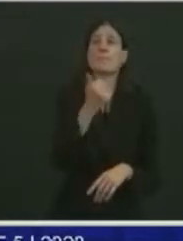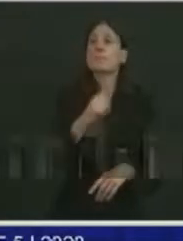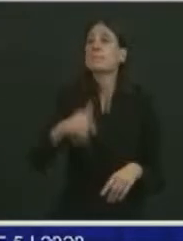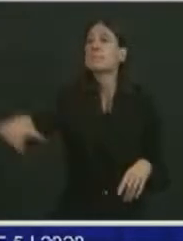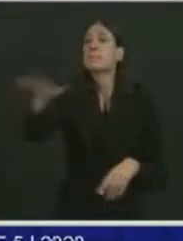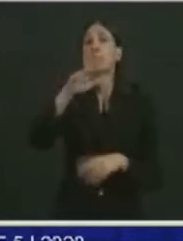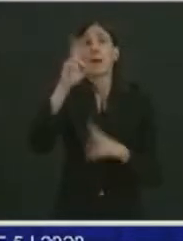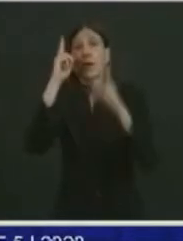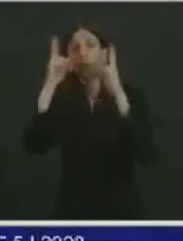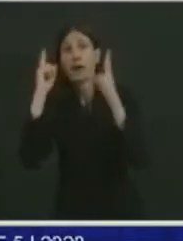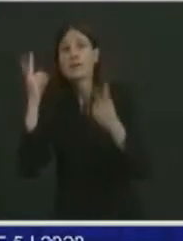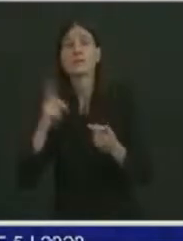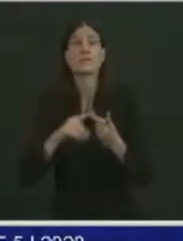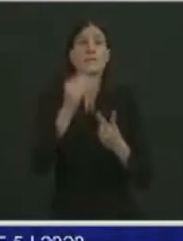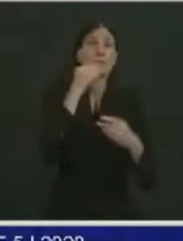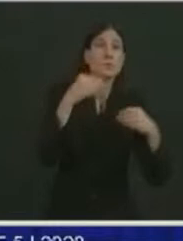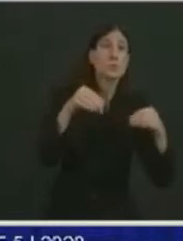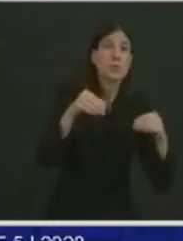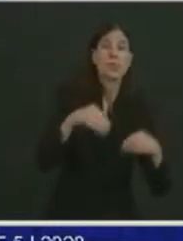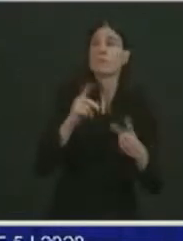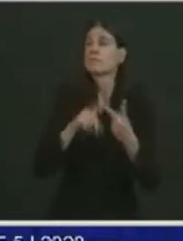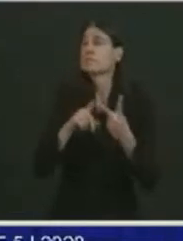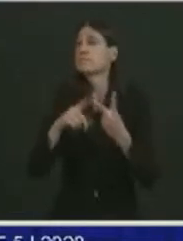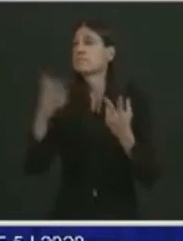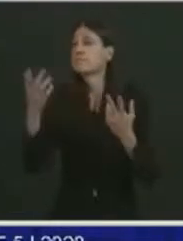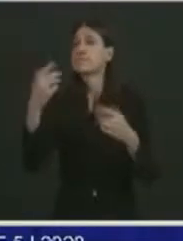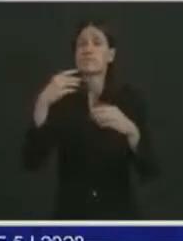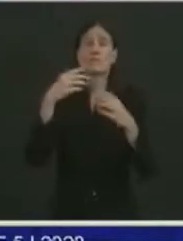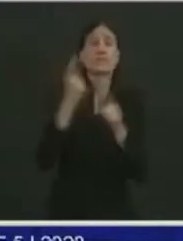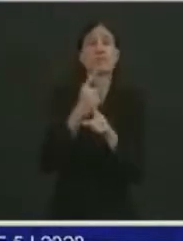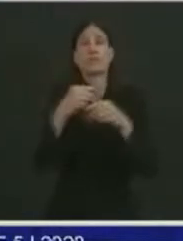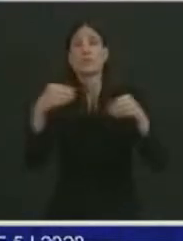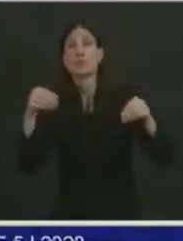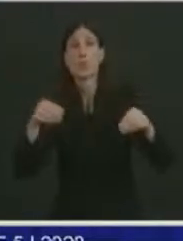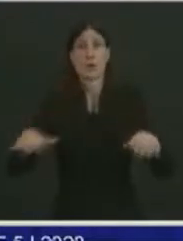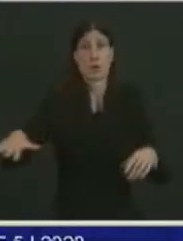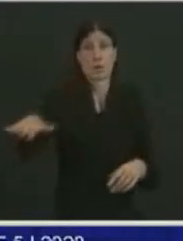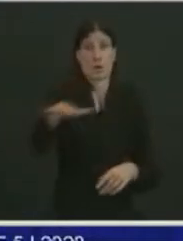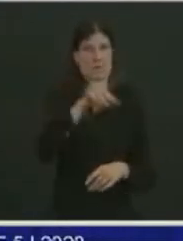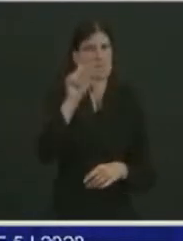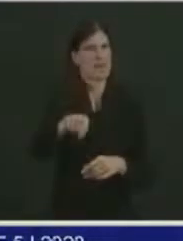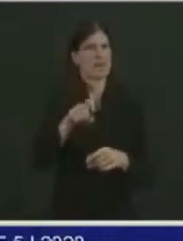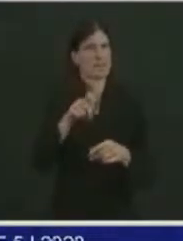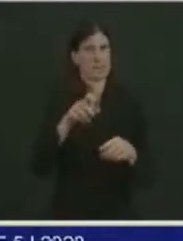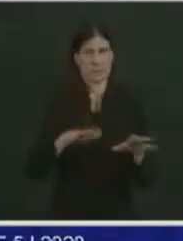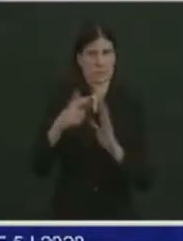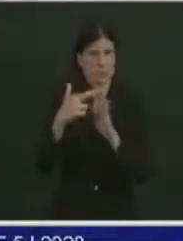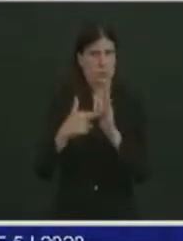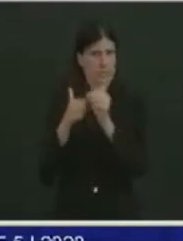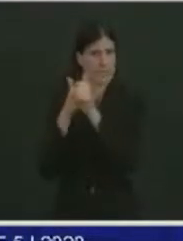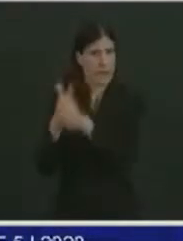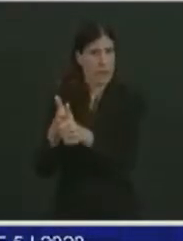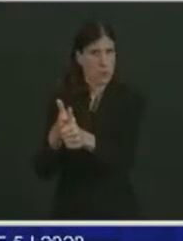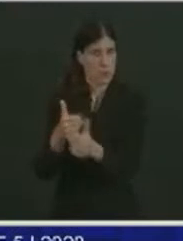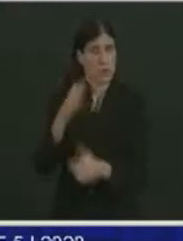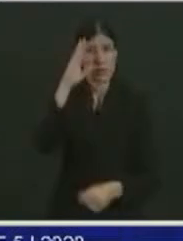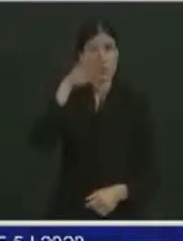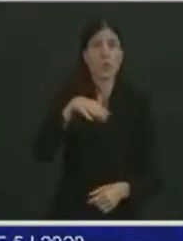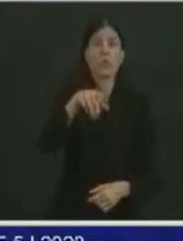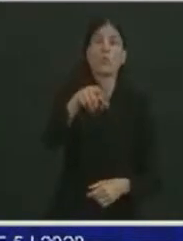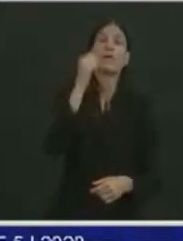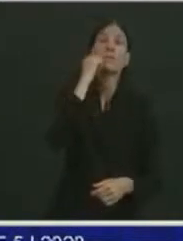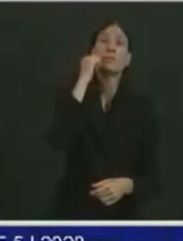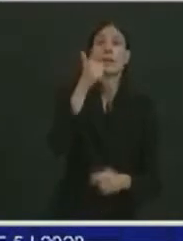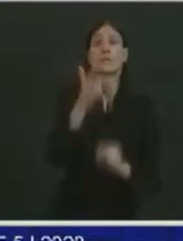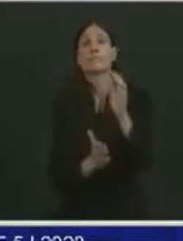is, it's just like your phone, your wallet, your purse. You don't leave your house without it. Don't leave your house without your mask.